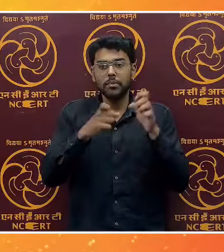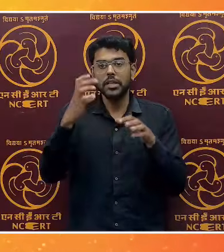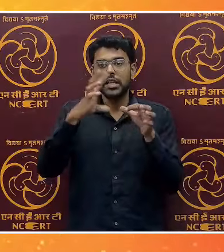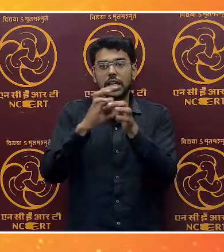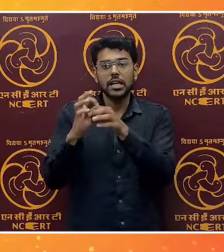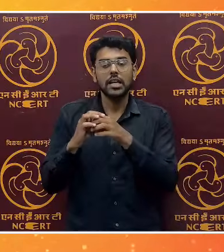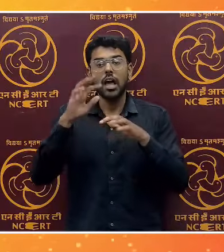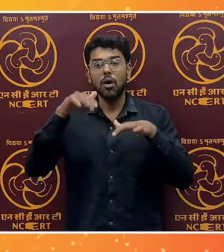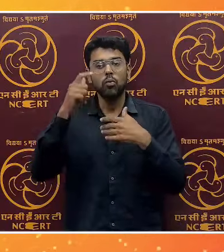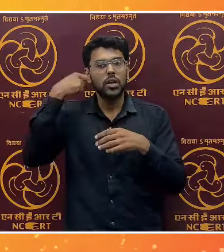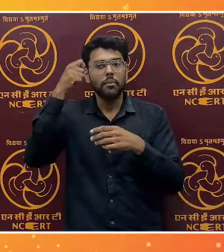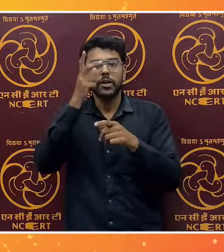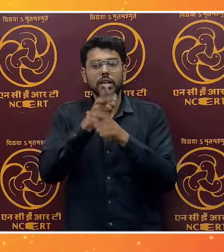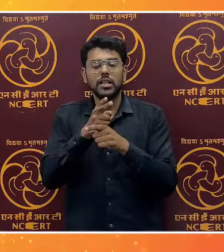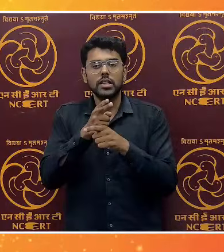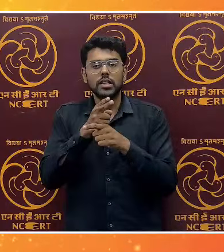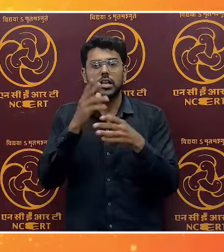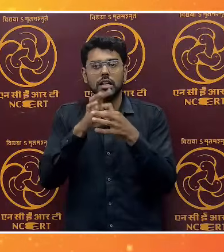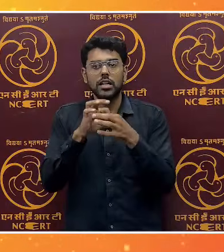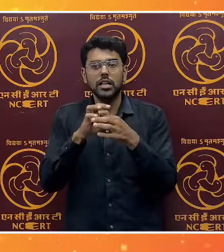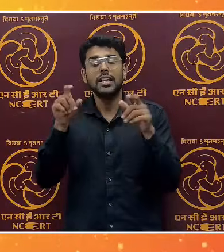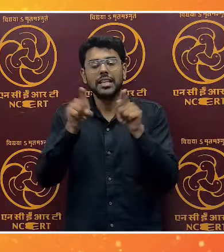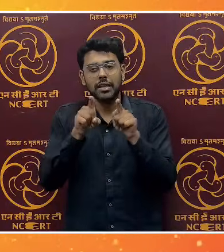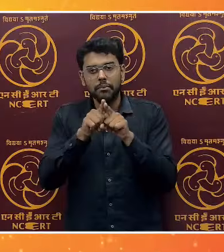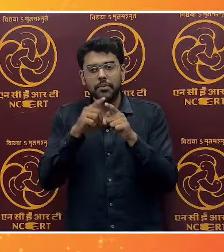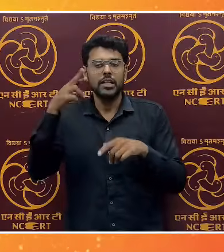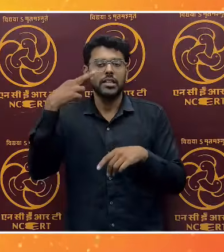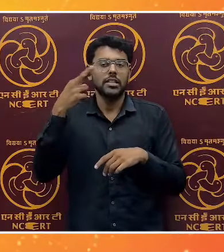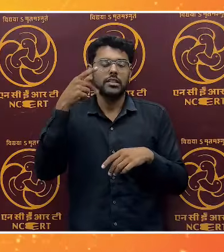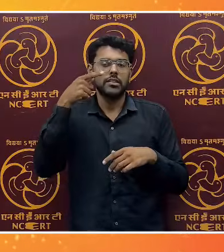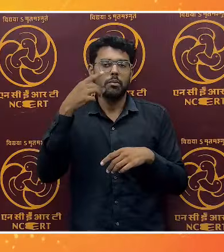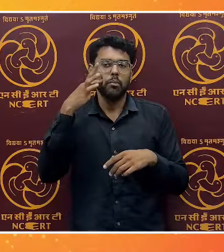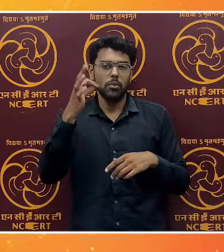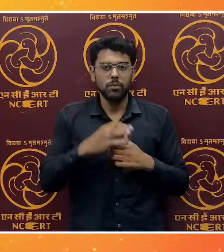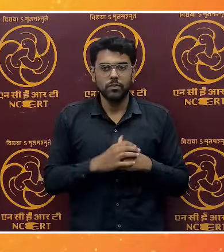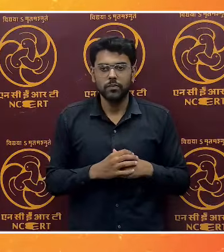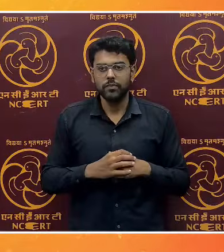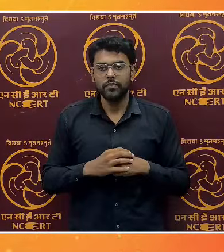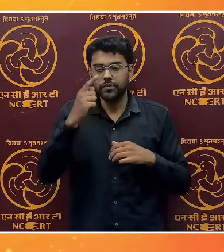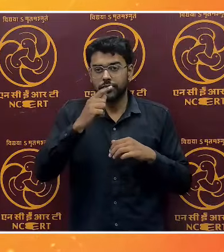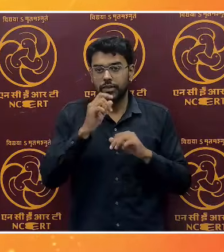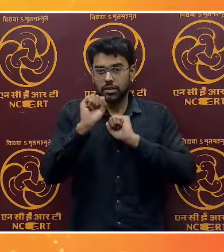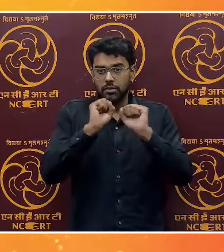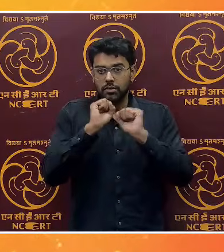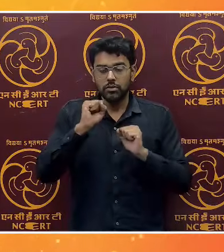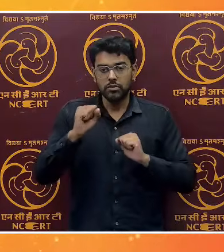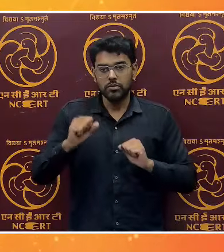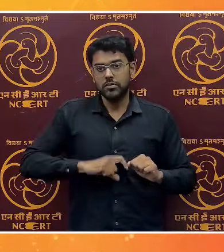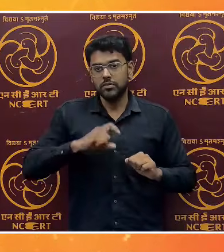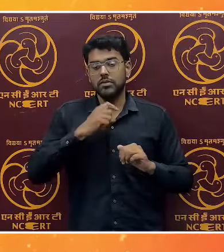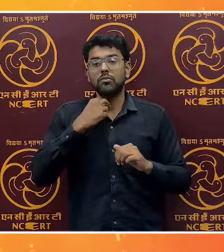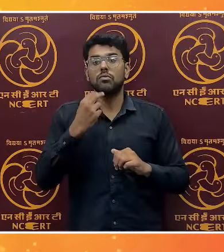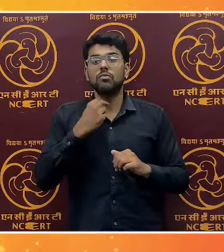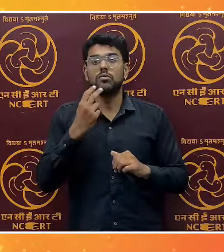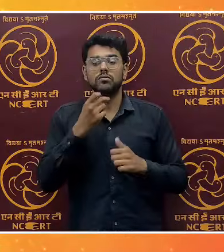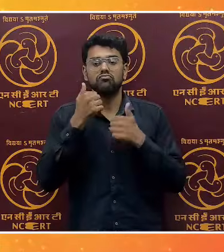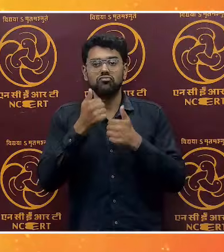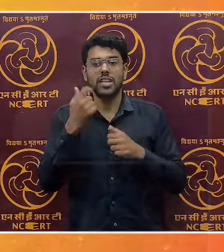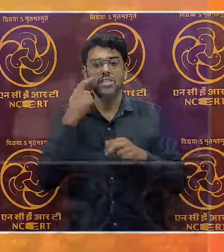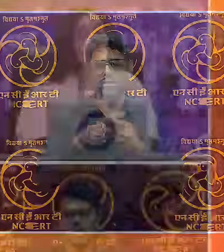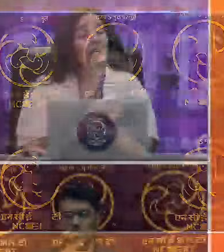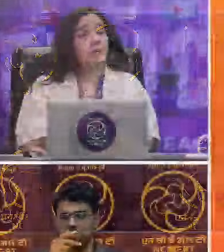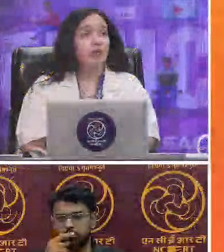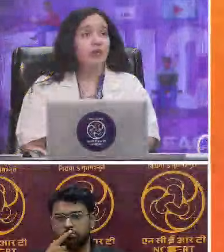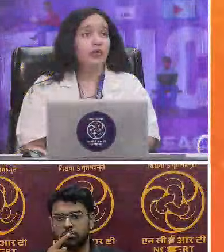camera. Absolutely. So that's the main thing, and you have to boost your voice, because if I speak